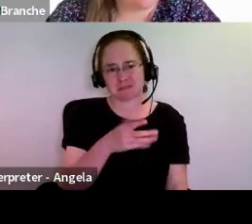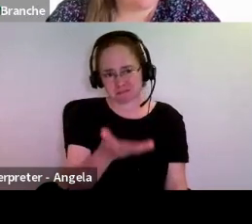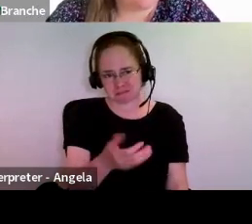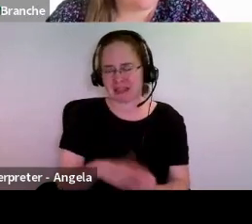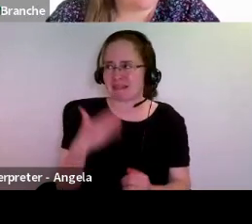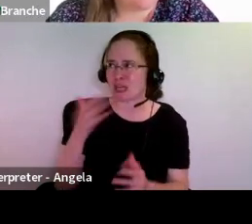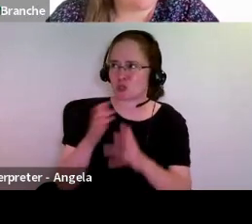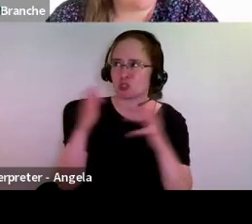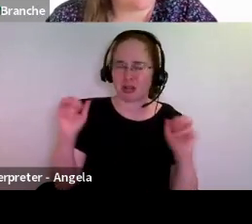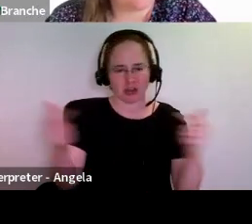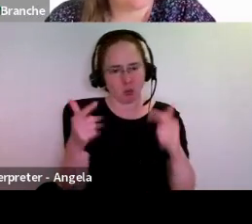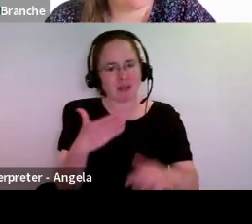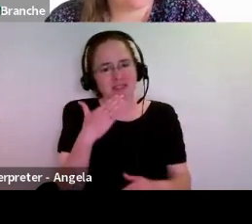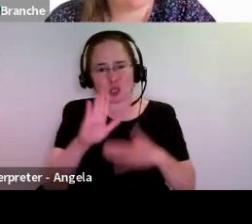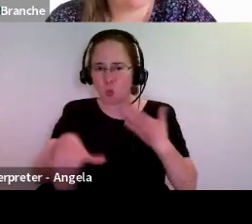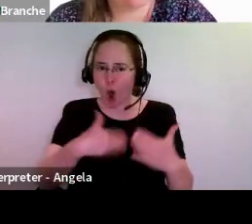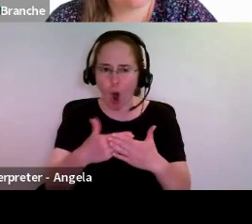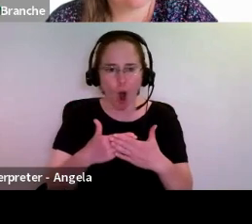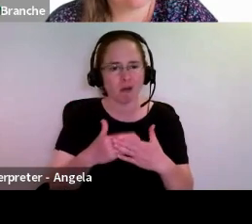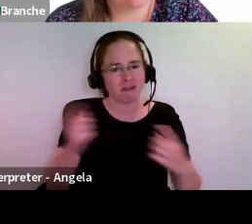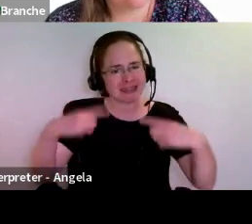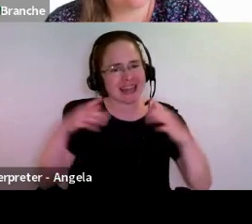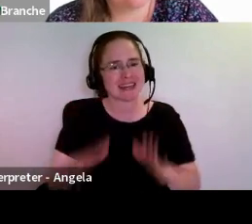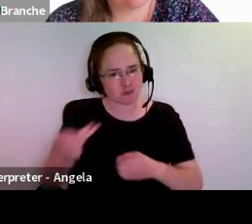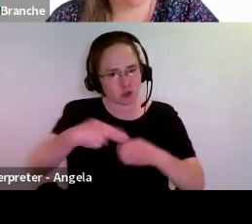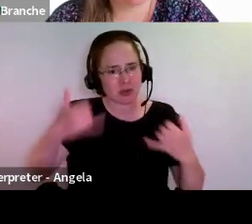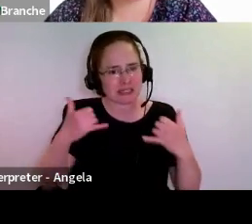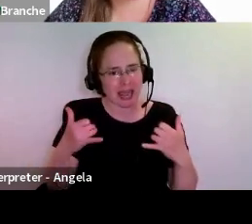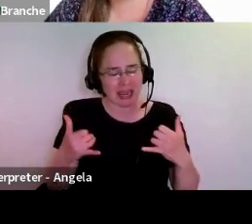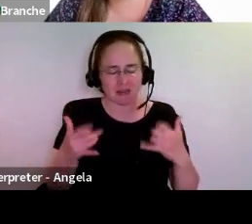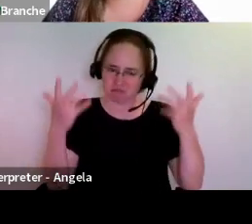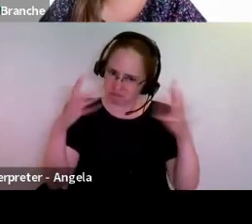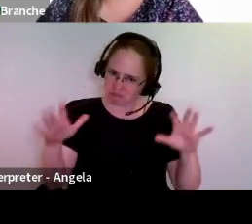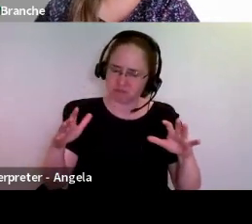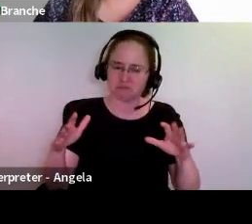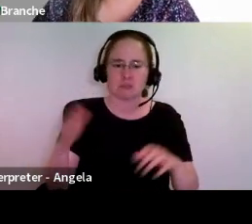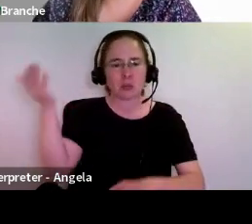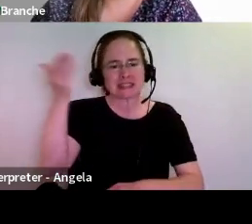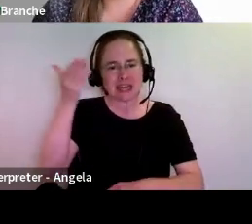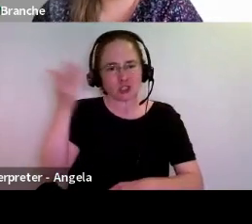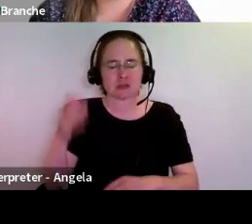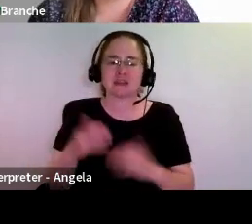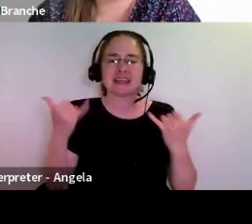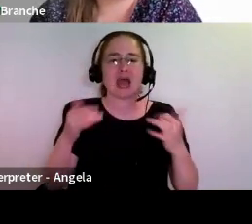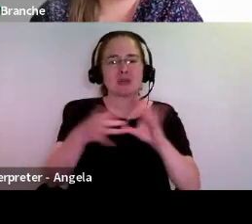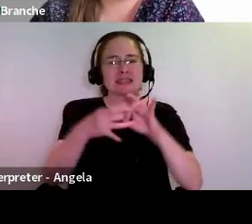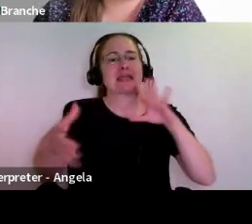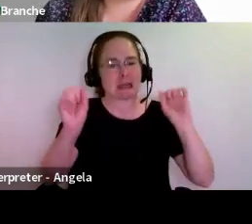Thank you so much, everyone, and thank you all to our attendees for joining us today. That does conclude our presentation, and you may now disconnect.